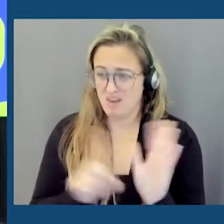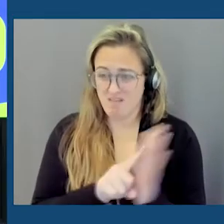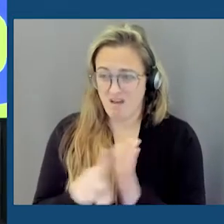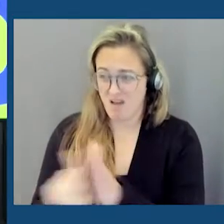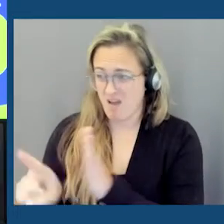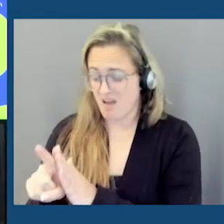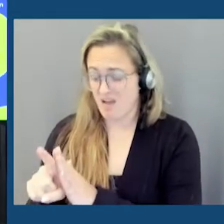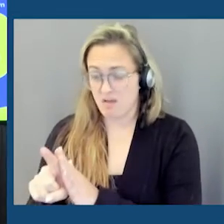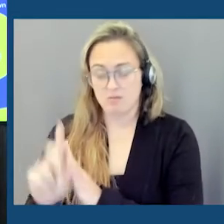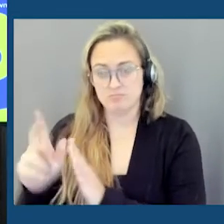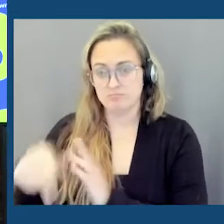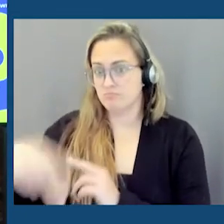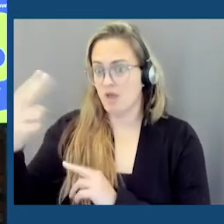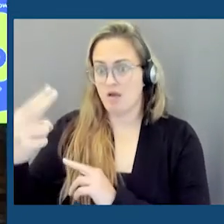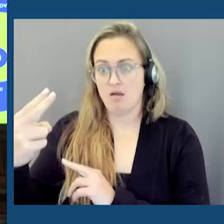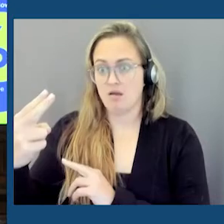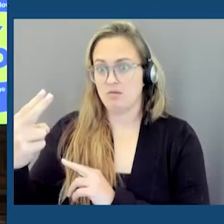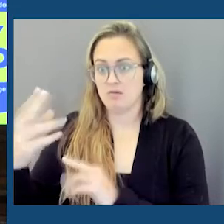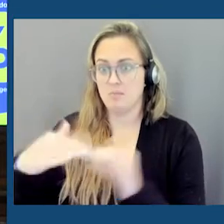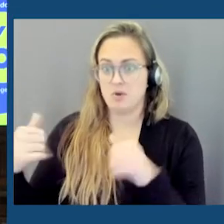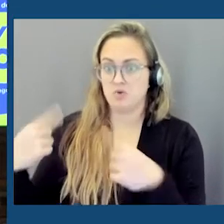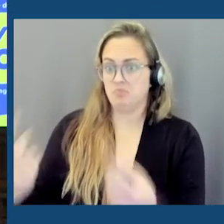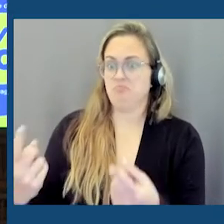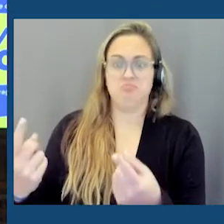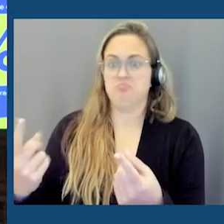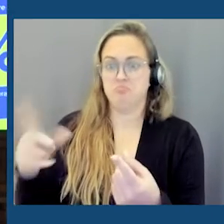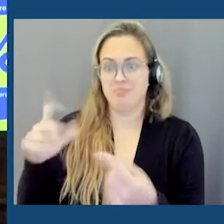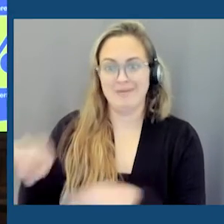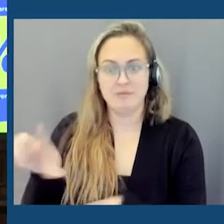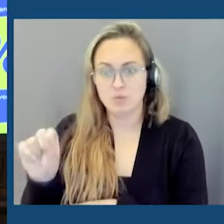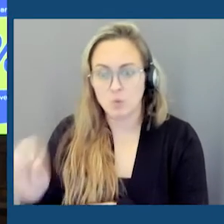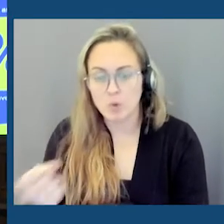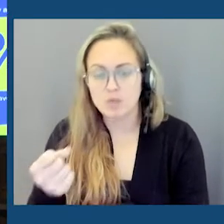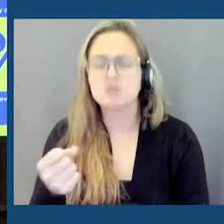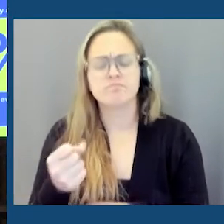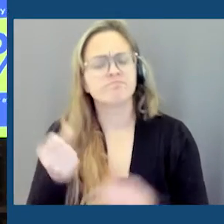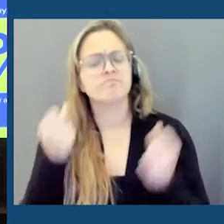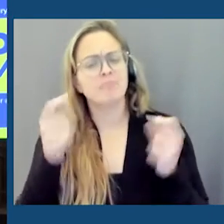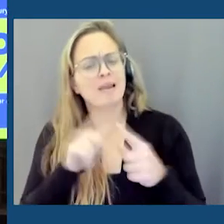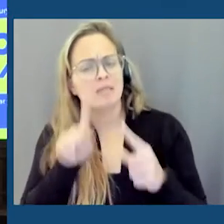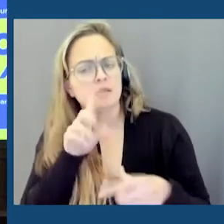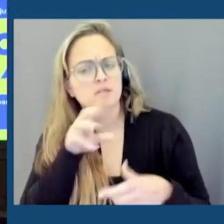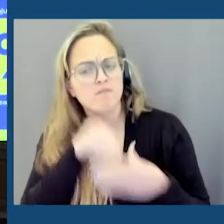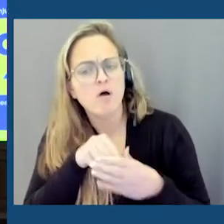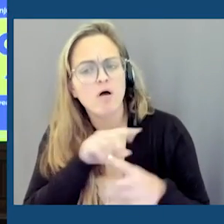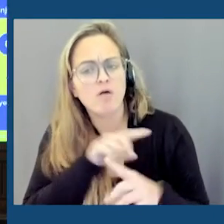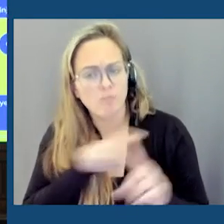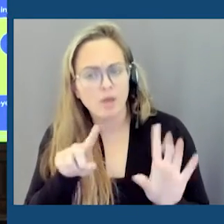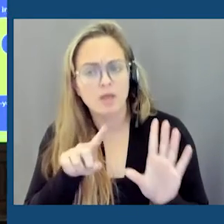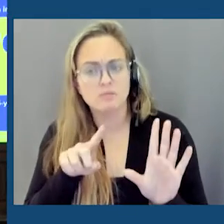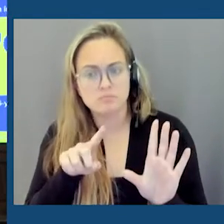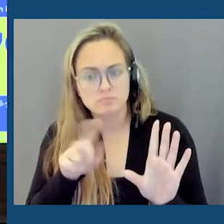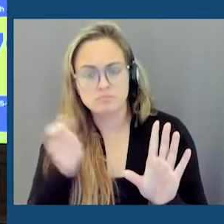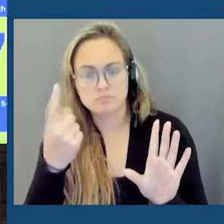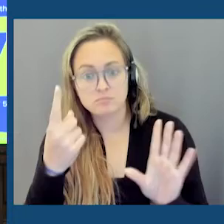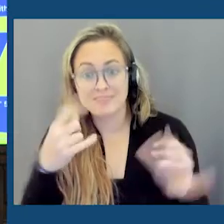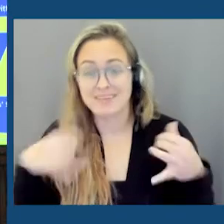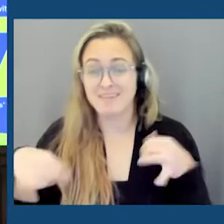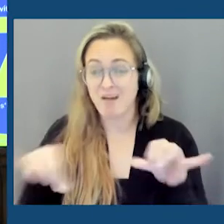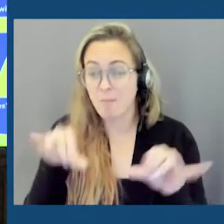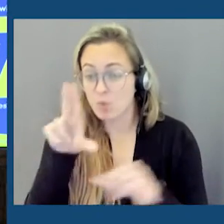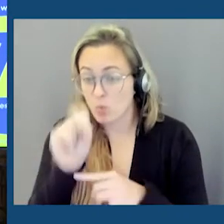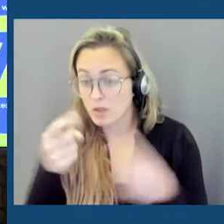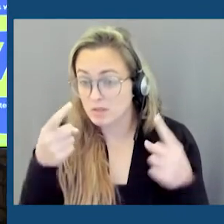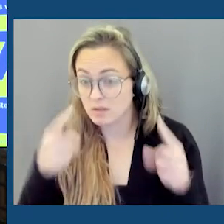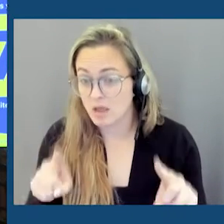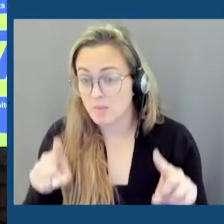that took place that explain what that happens, but there are three things that are common in the United States and certainly